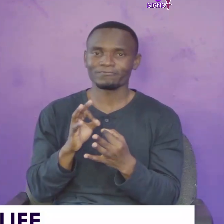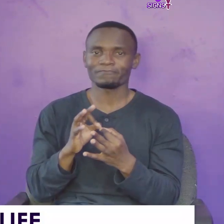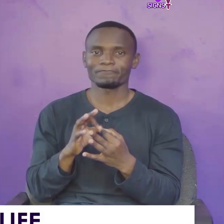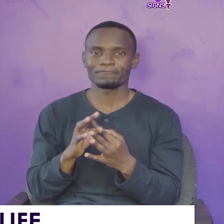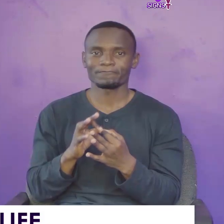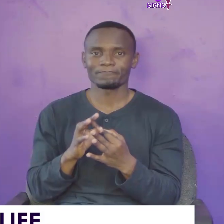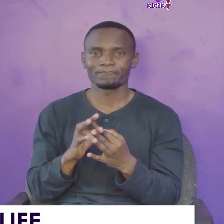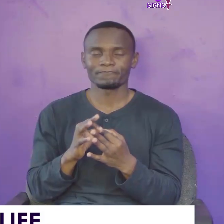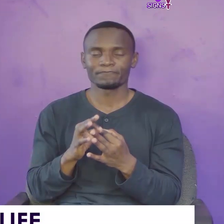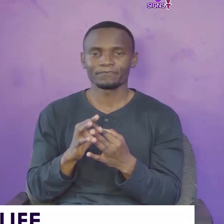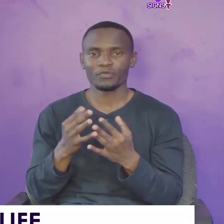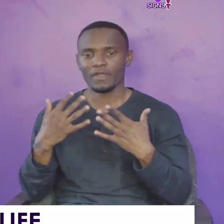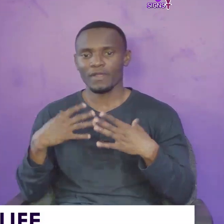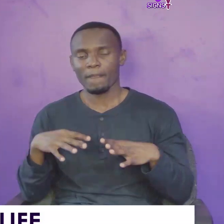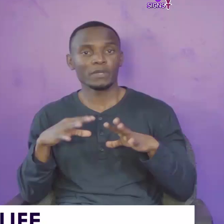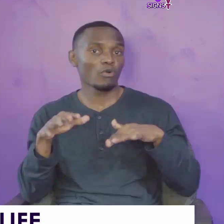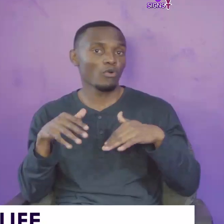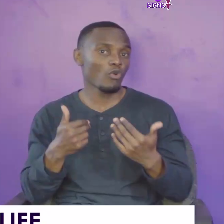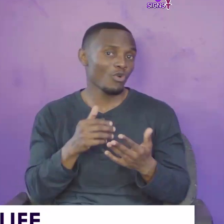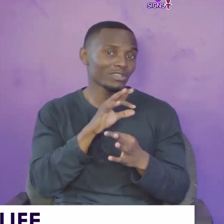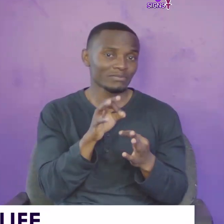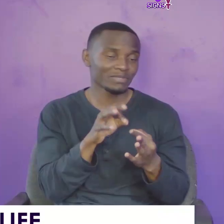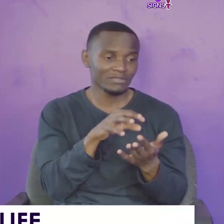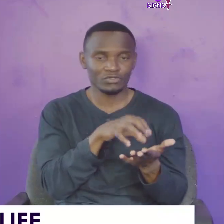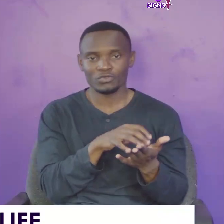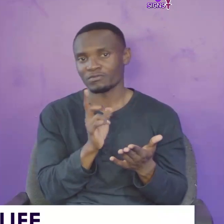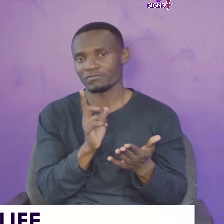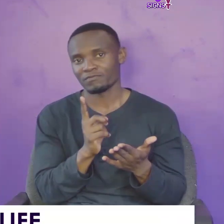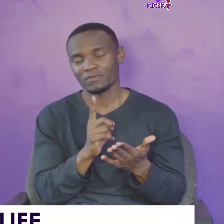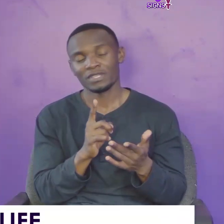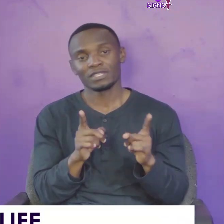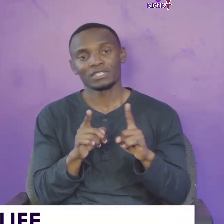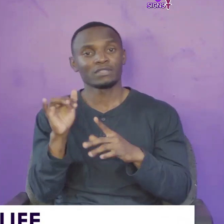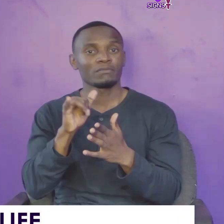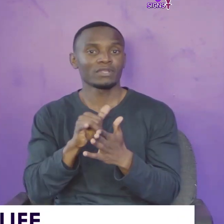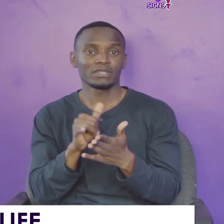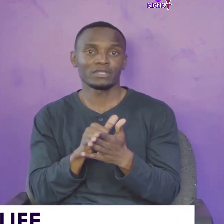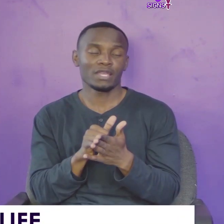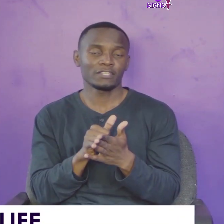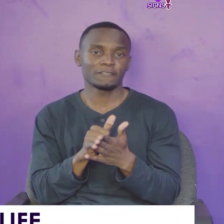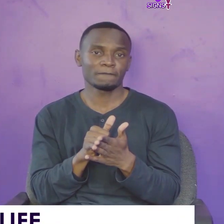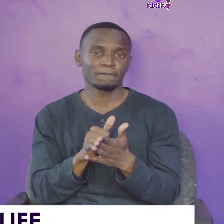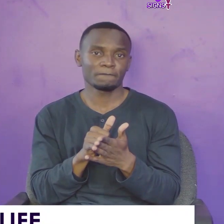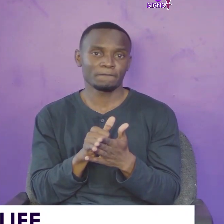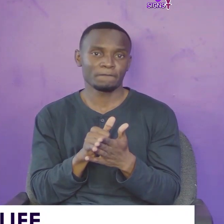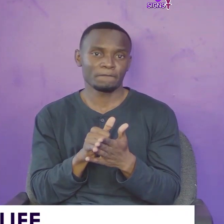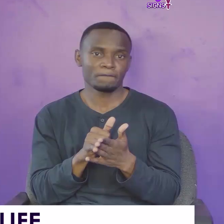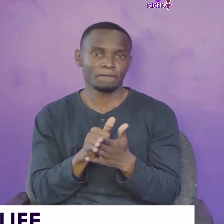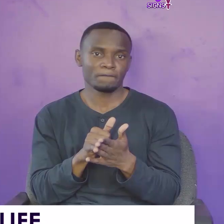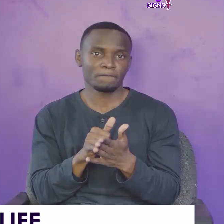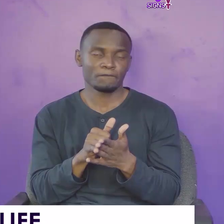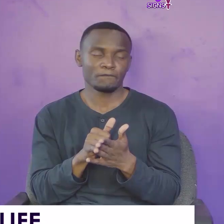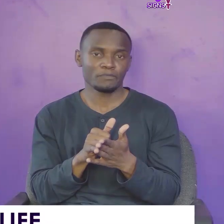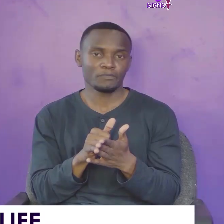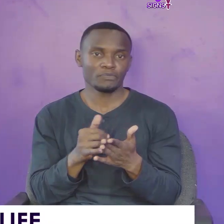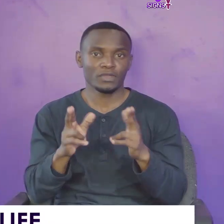maybe a certain audience or Yeah. certain circumstances. Yeah. And this, comes down to integrity, where, like we said,